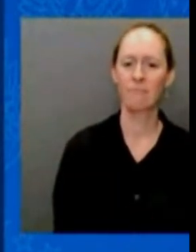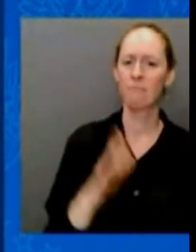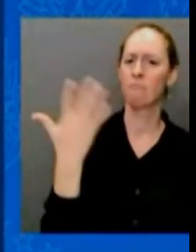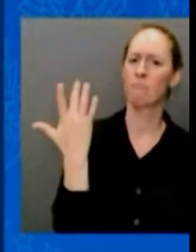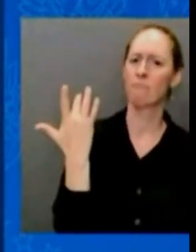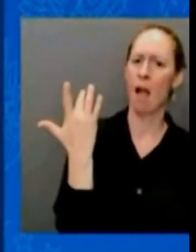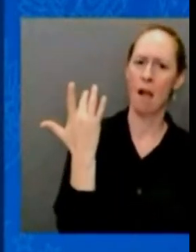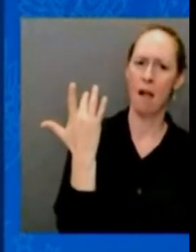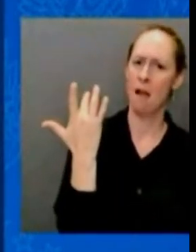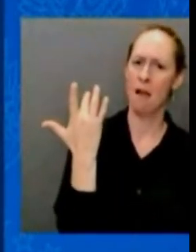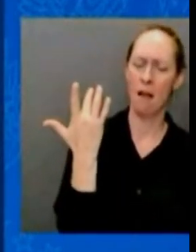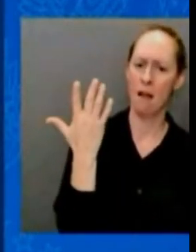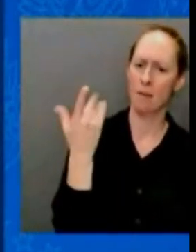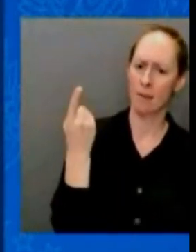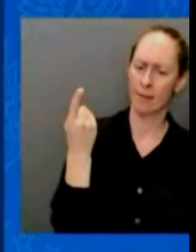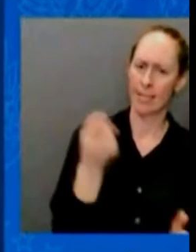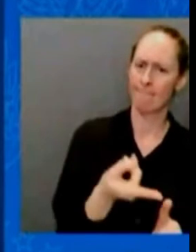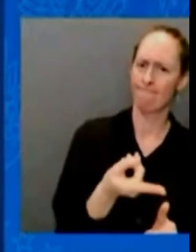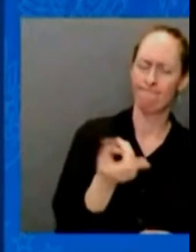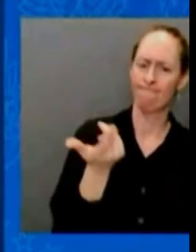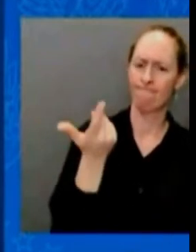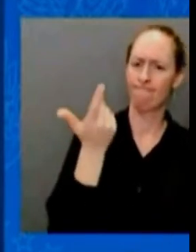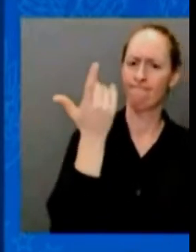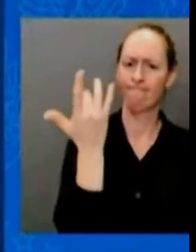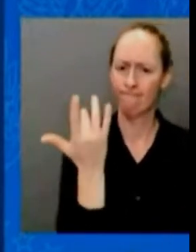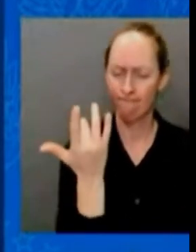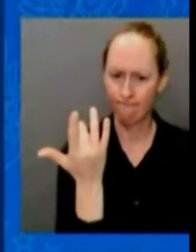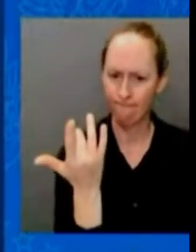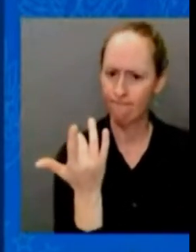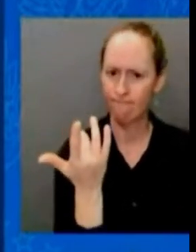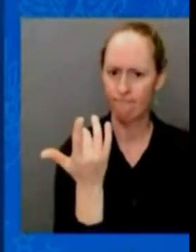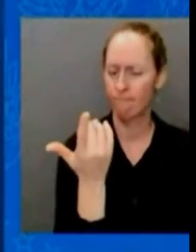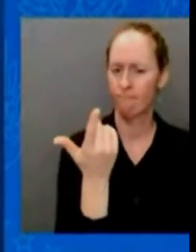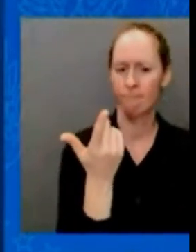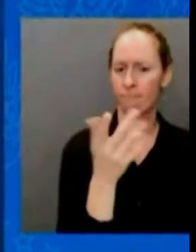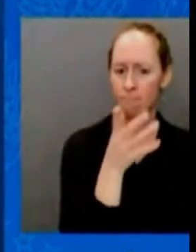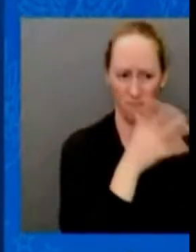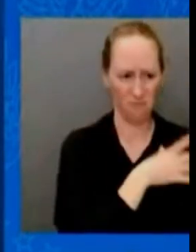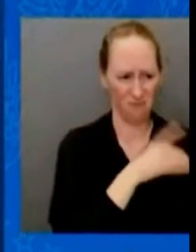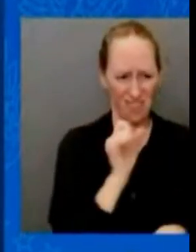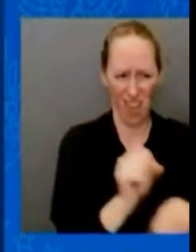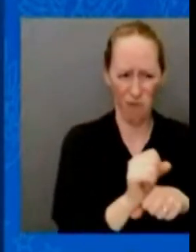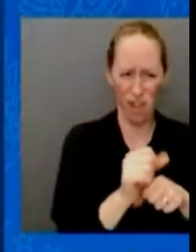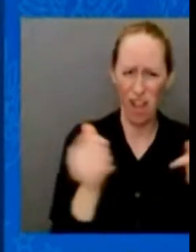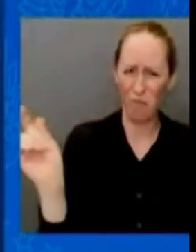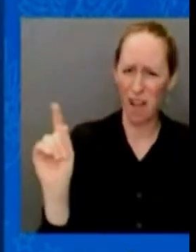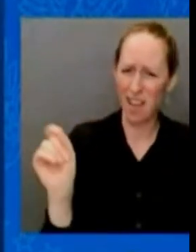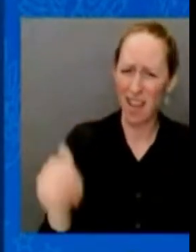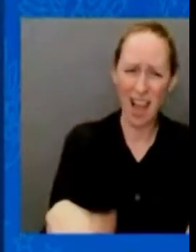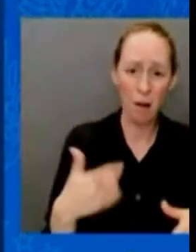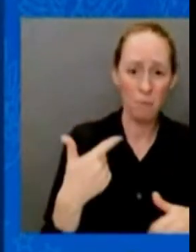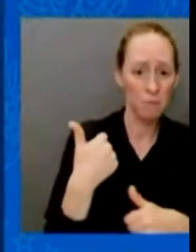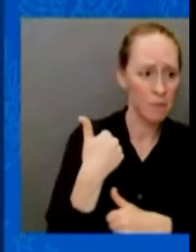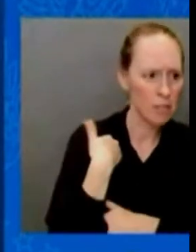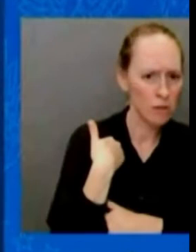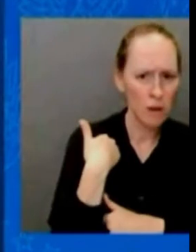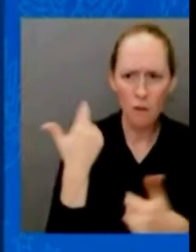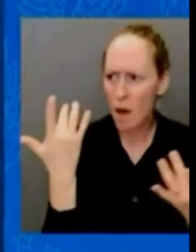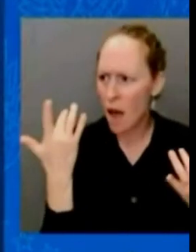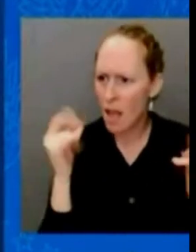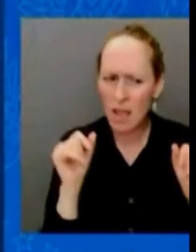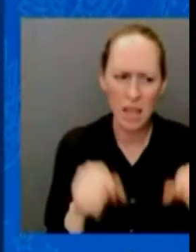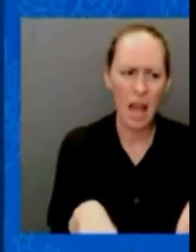capacity they have, including in the military, why we have department heads of entire United